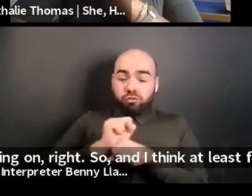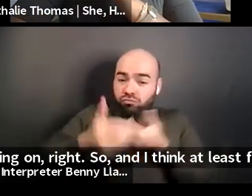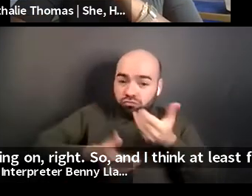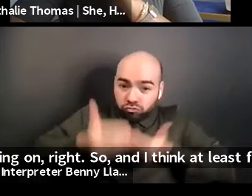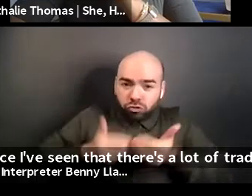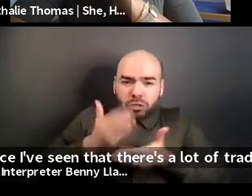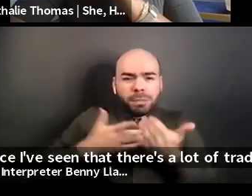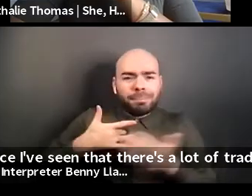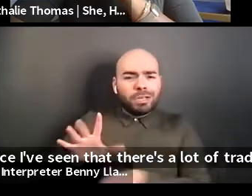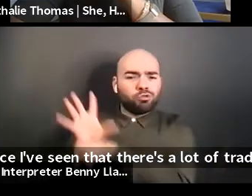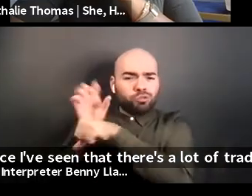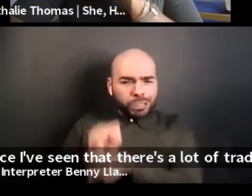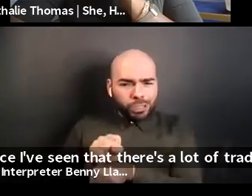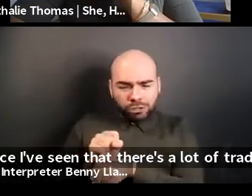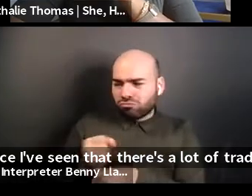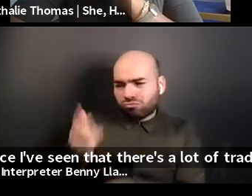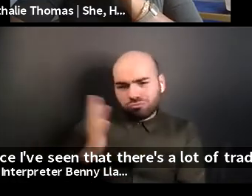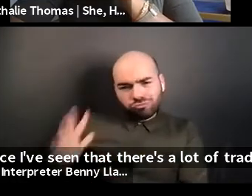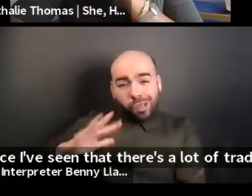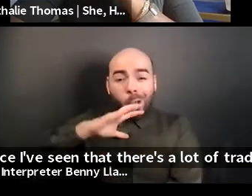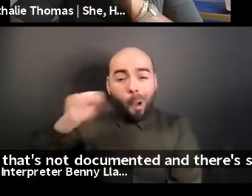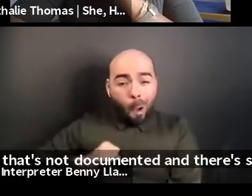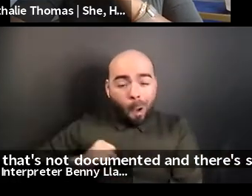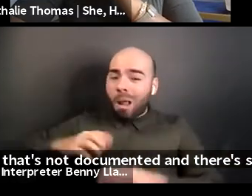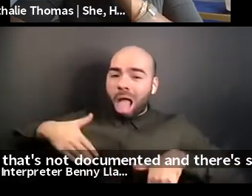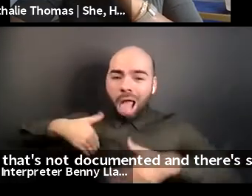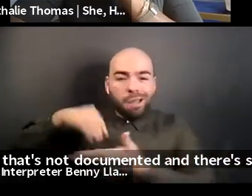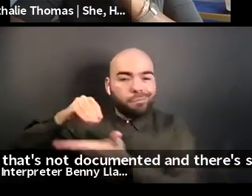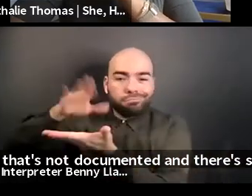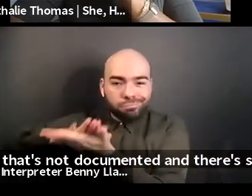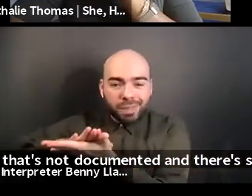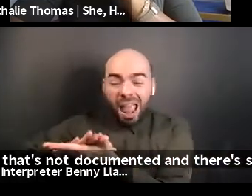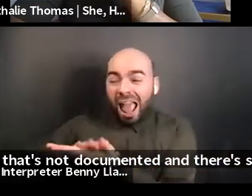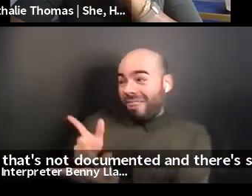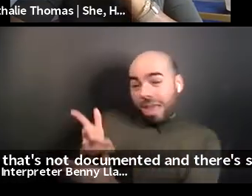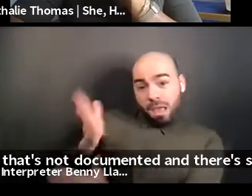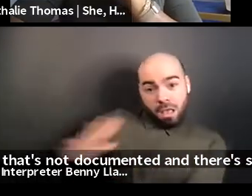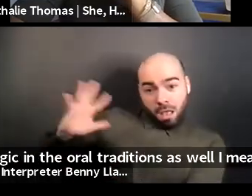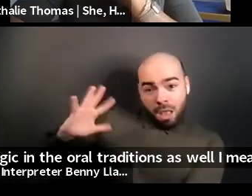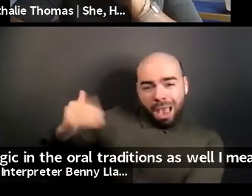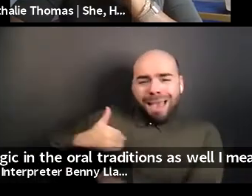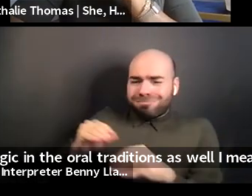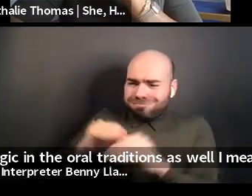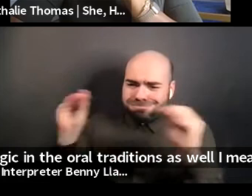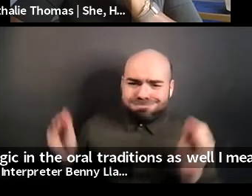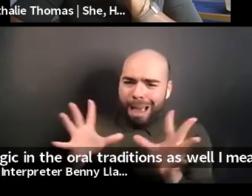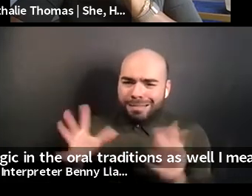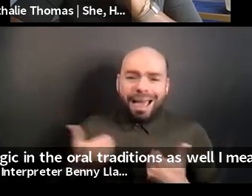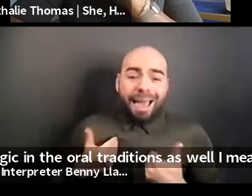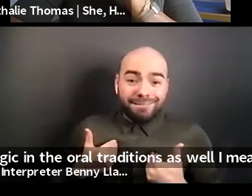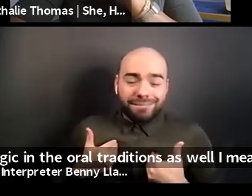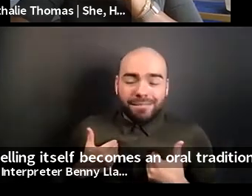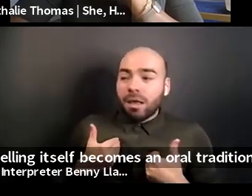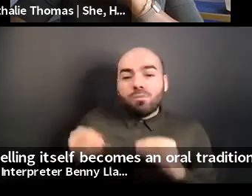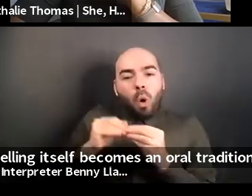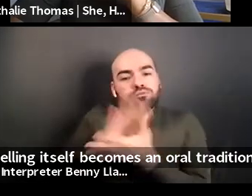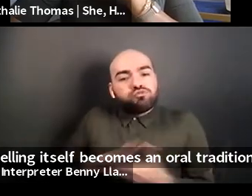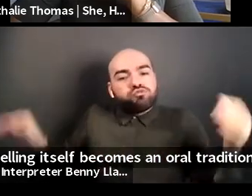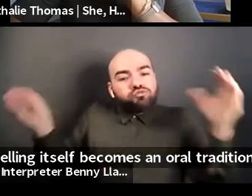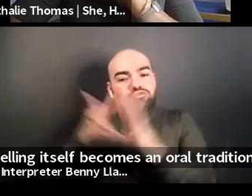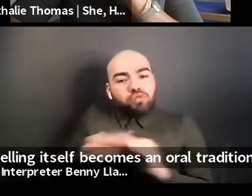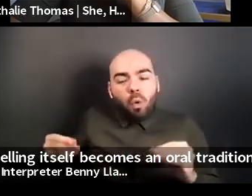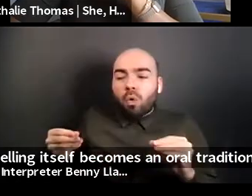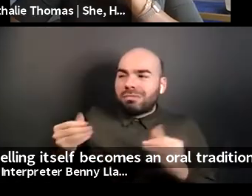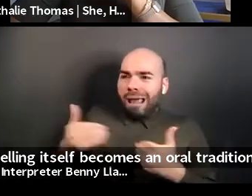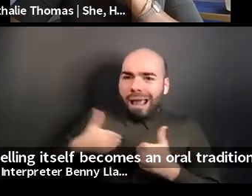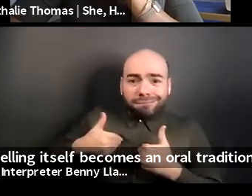that's not documented, and there's so much magic in the oral traditions as well. I mean, storytelling itself began as an oral tradition, and there are so many stories, like I said, that